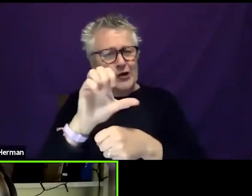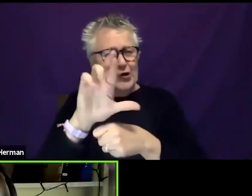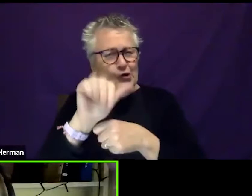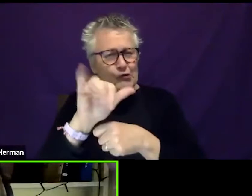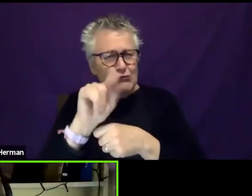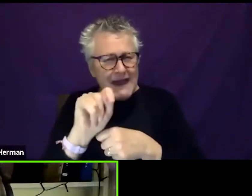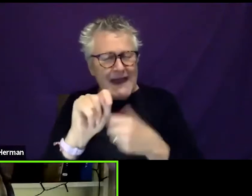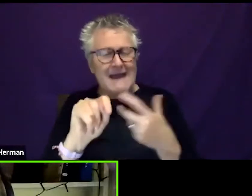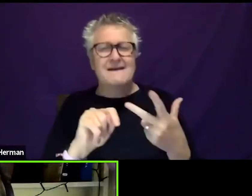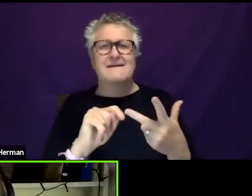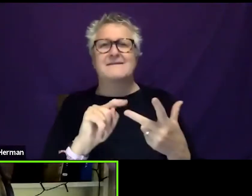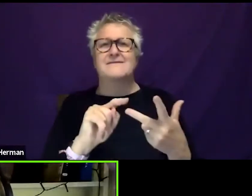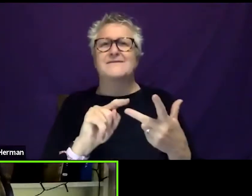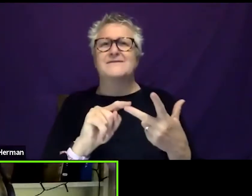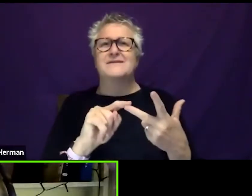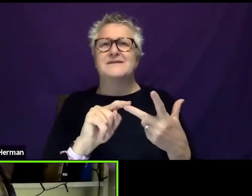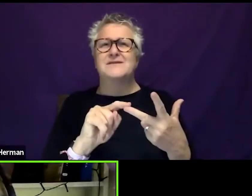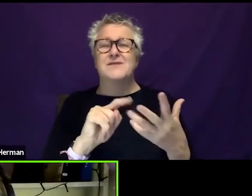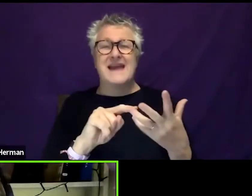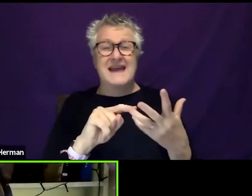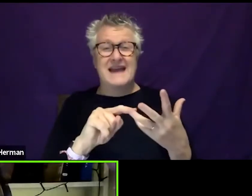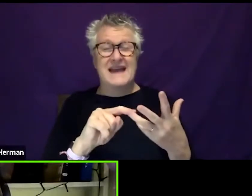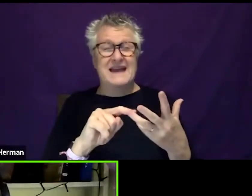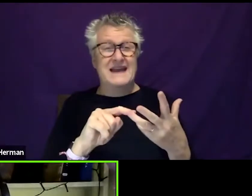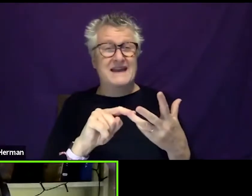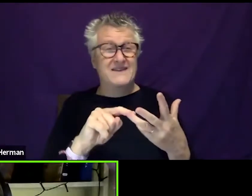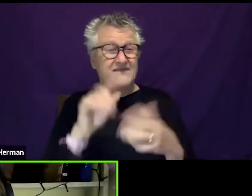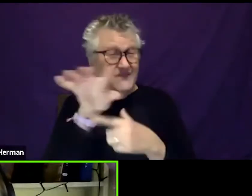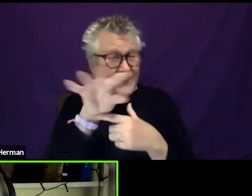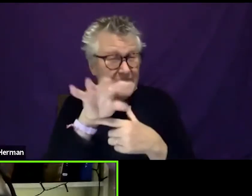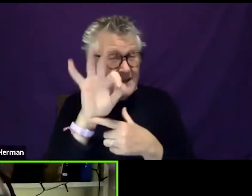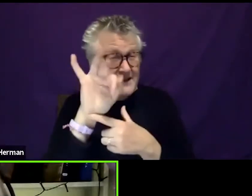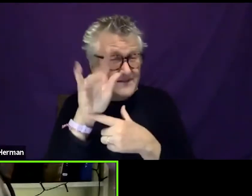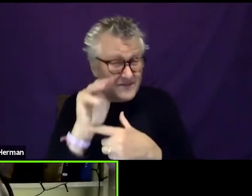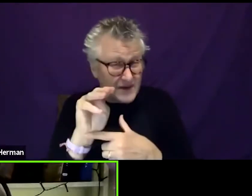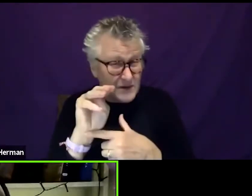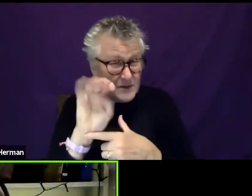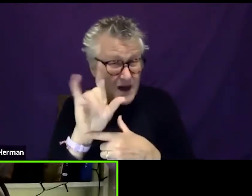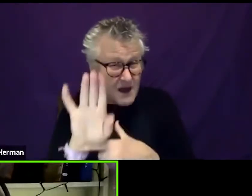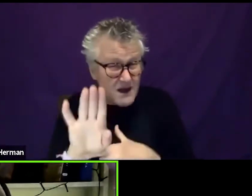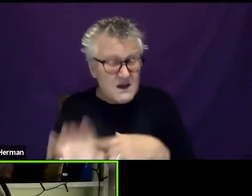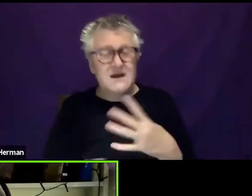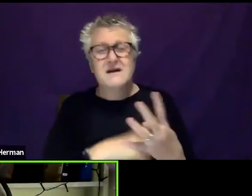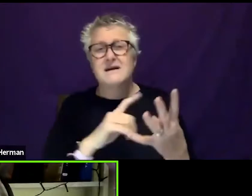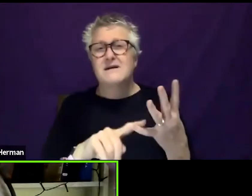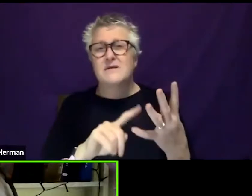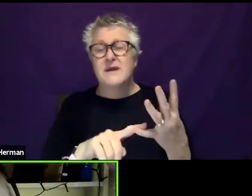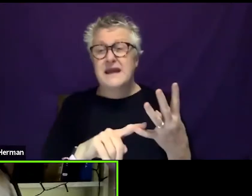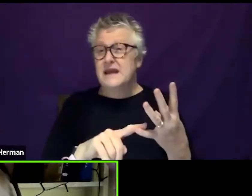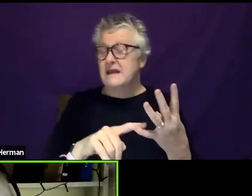film club, we've interviewed activists. We had Haben Gurma come on,